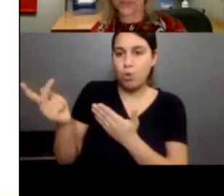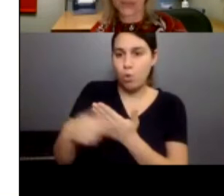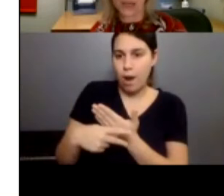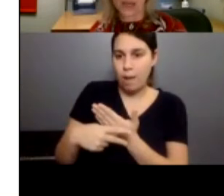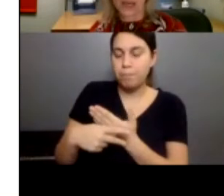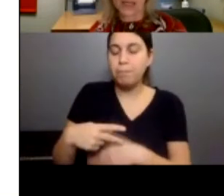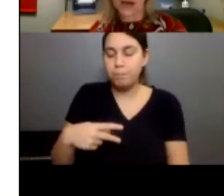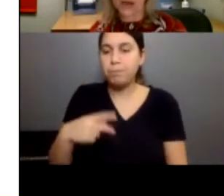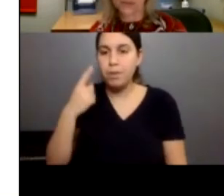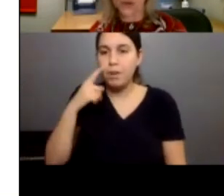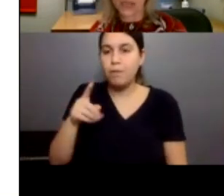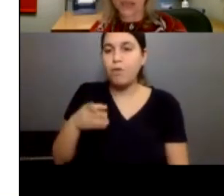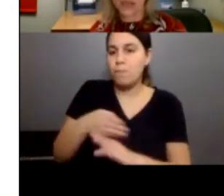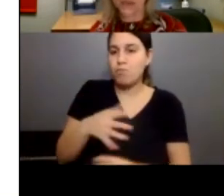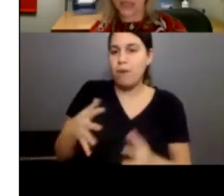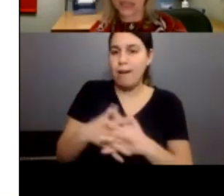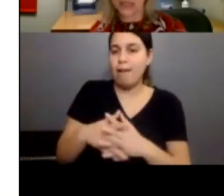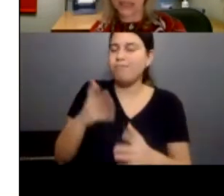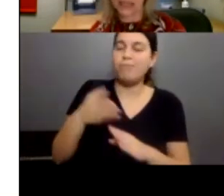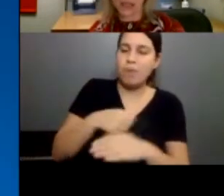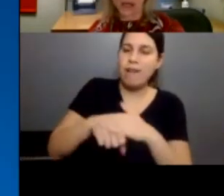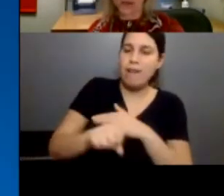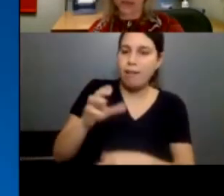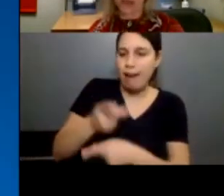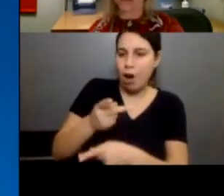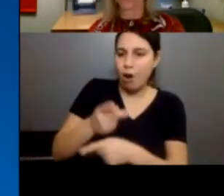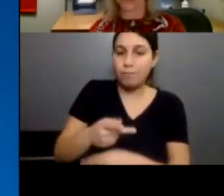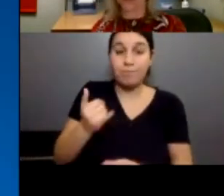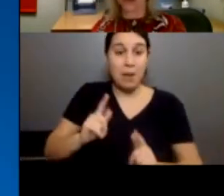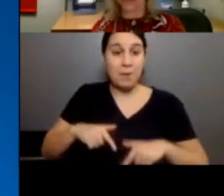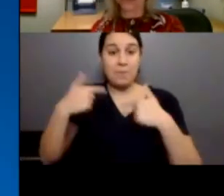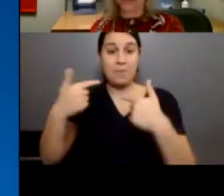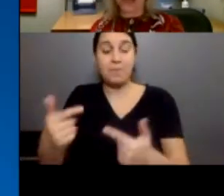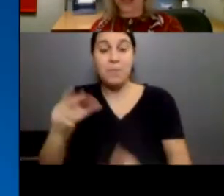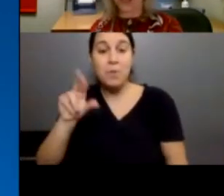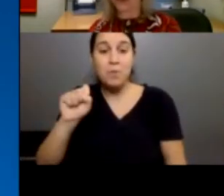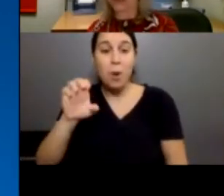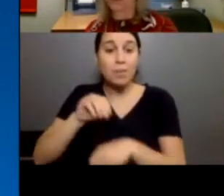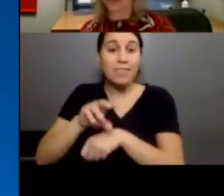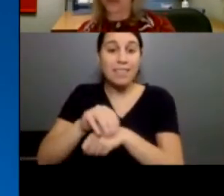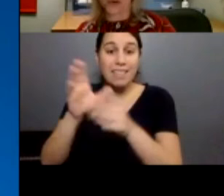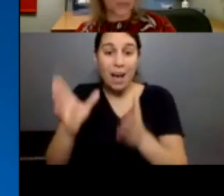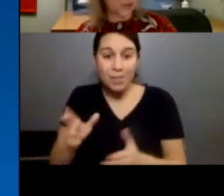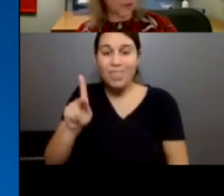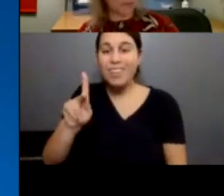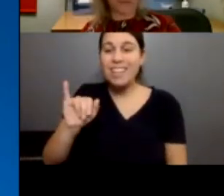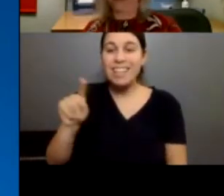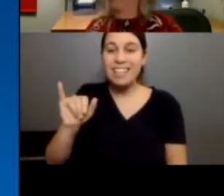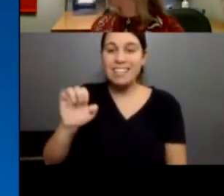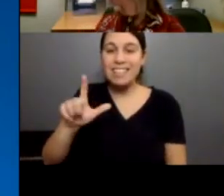care. And now I am going to hand it off to Kizzy Lee, who is our ROSE counselor, and she will explain this program to